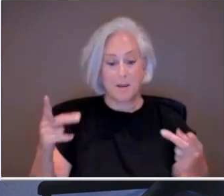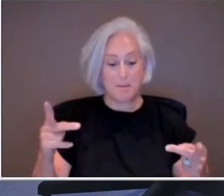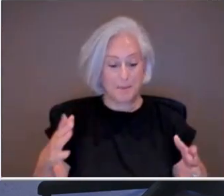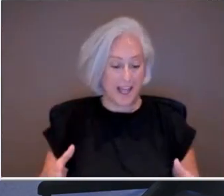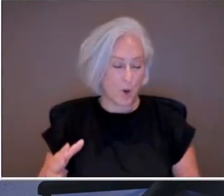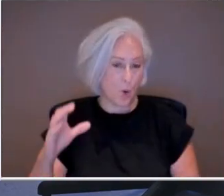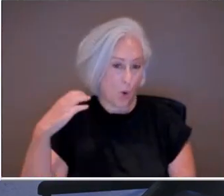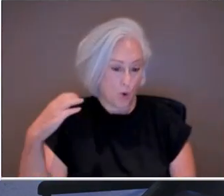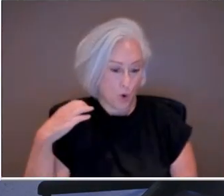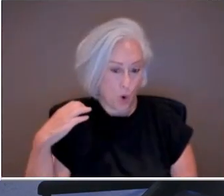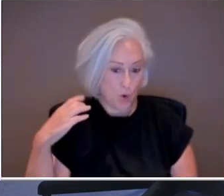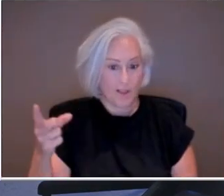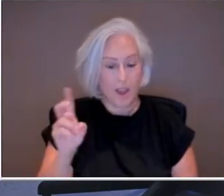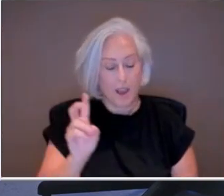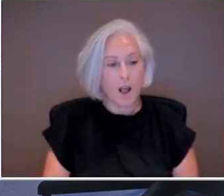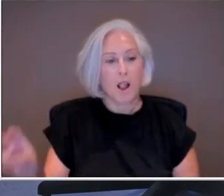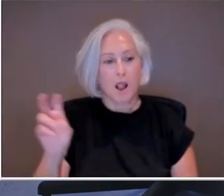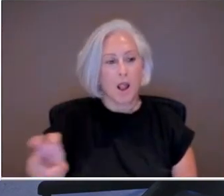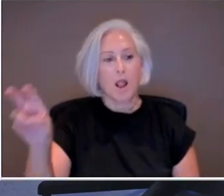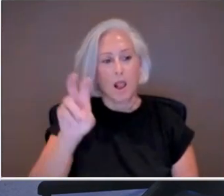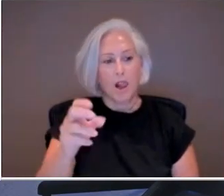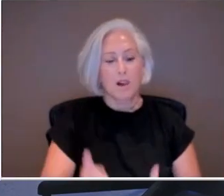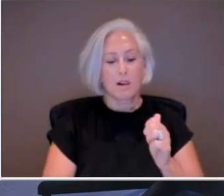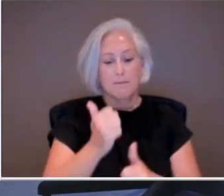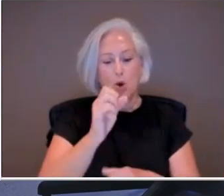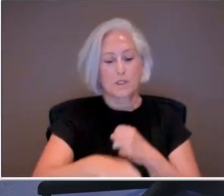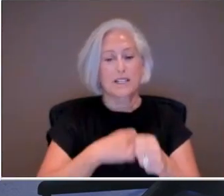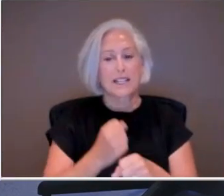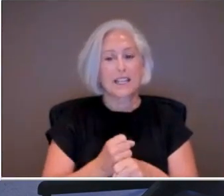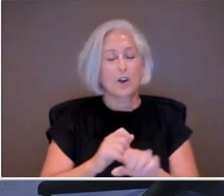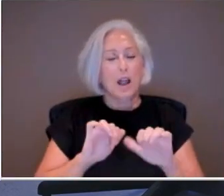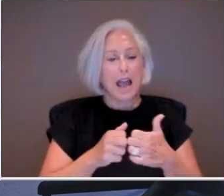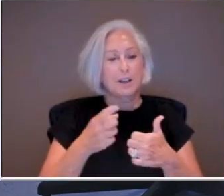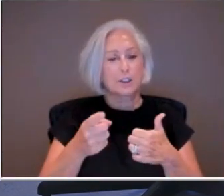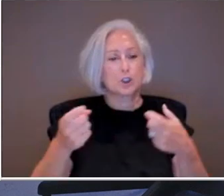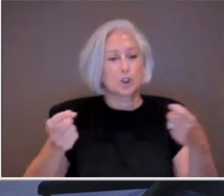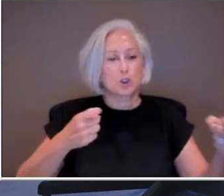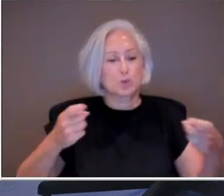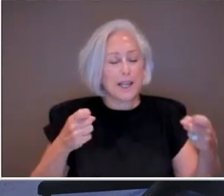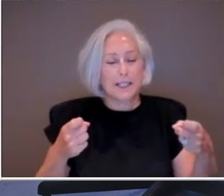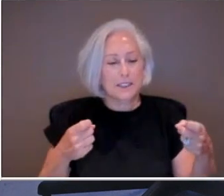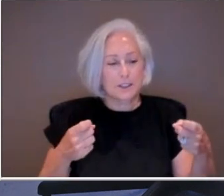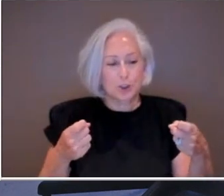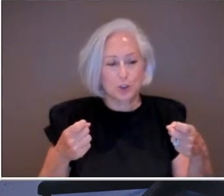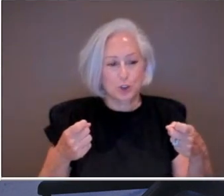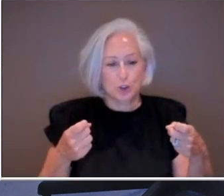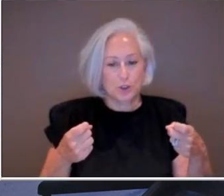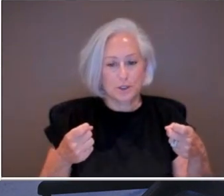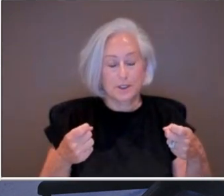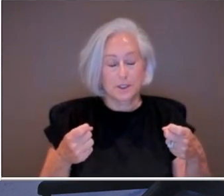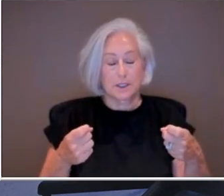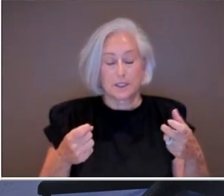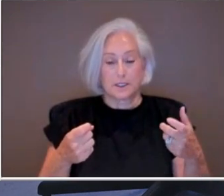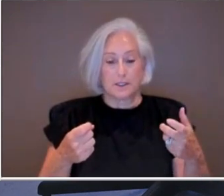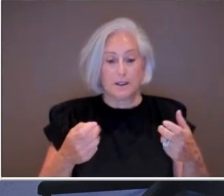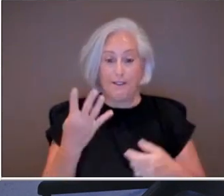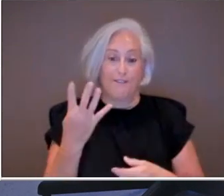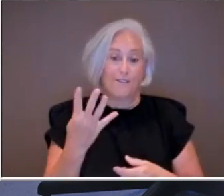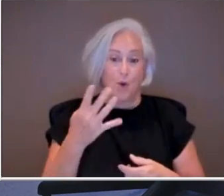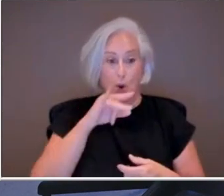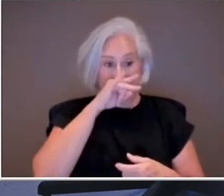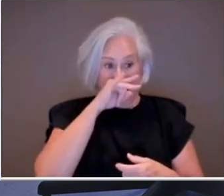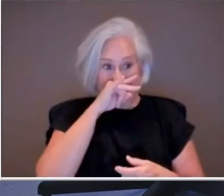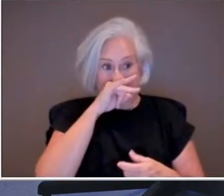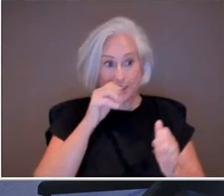the road for a good chunk of the year. How did you juggle? Well, first of all, how did you juggle 4 kids with a